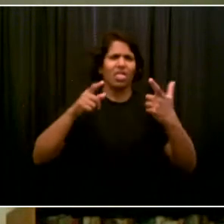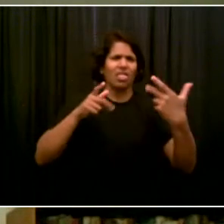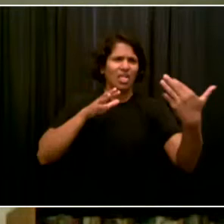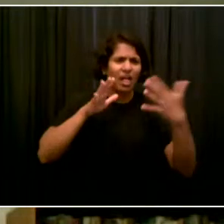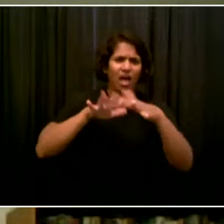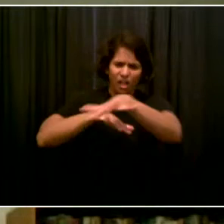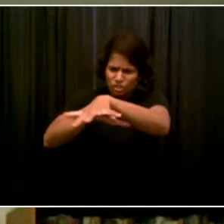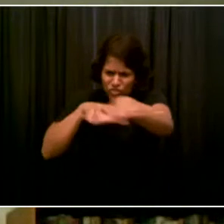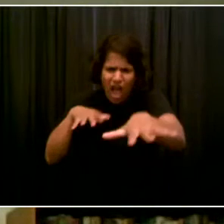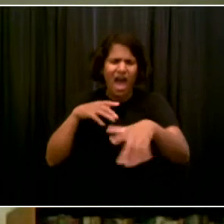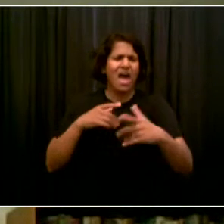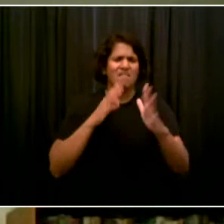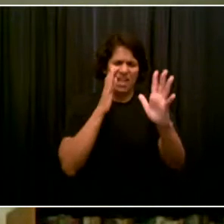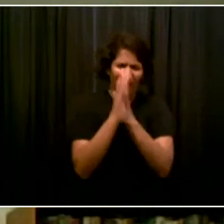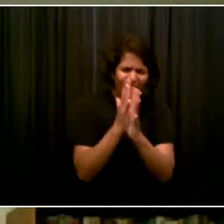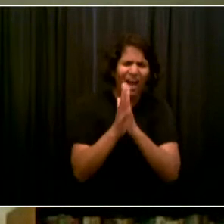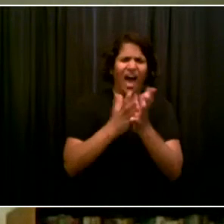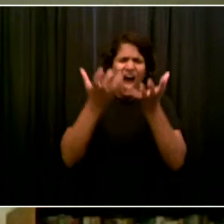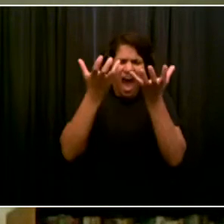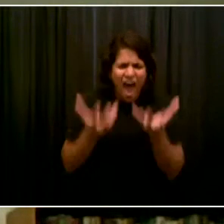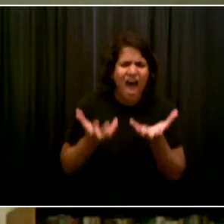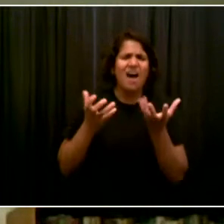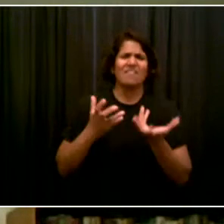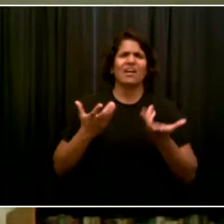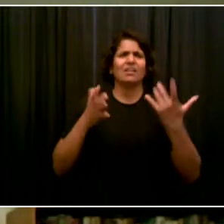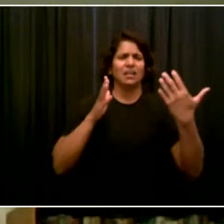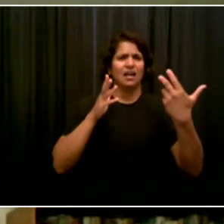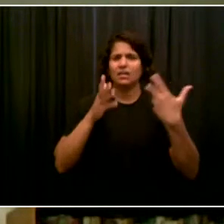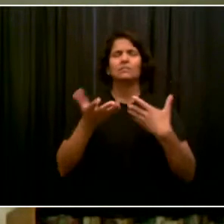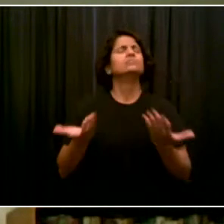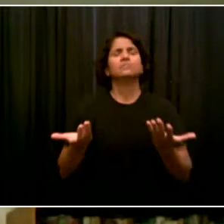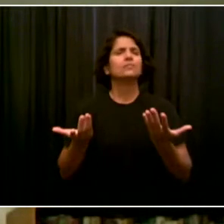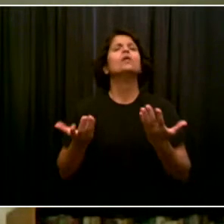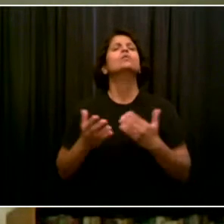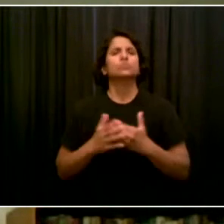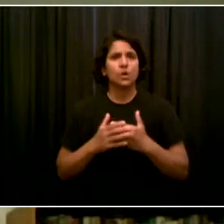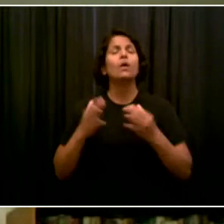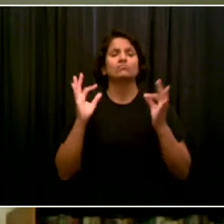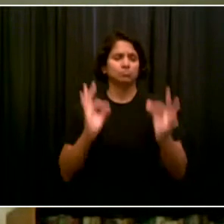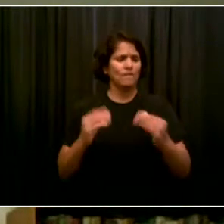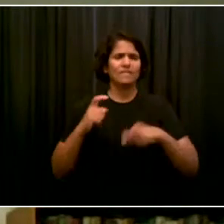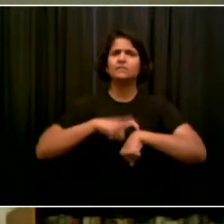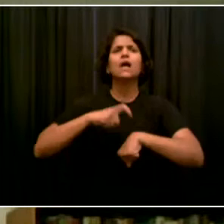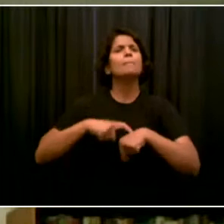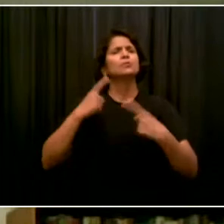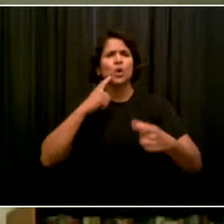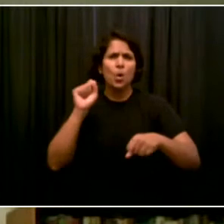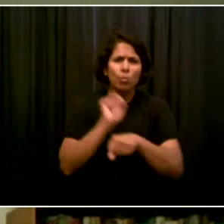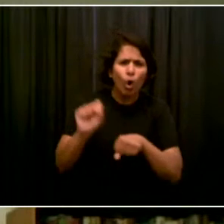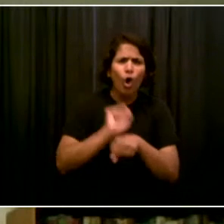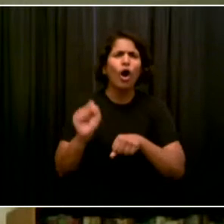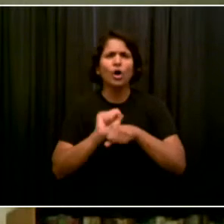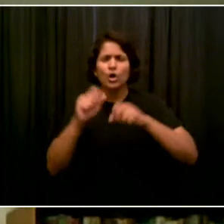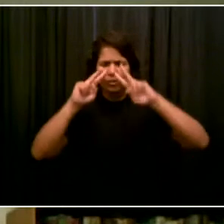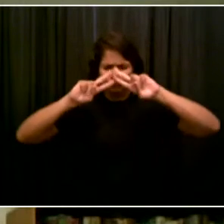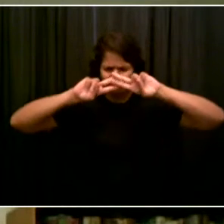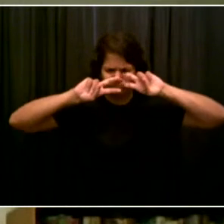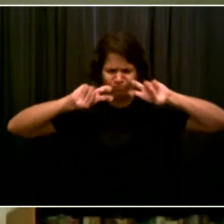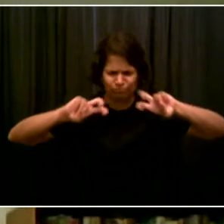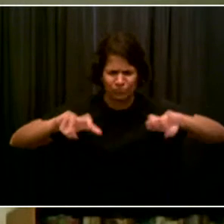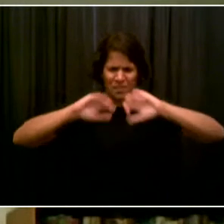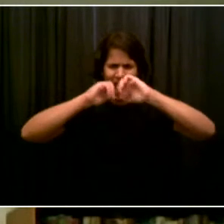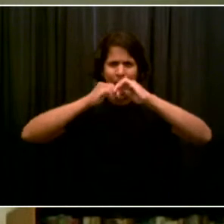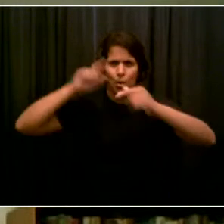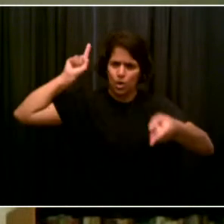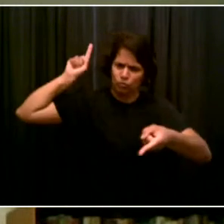is currently configured is not sustainable, that there were growing safety issues, growing issues